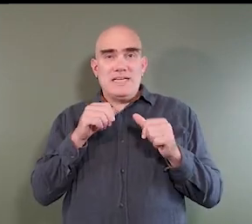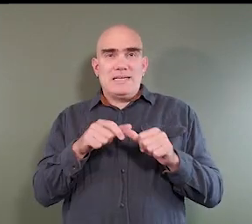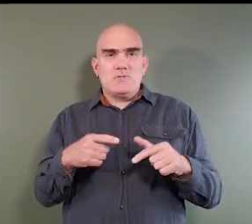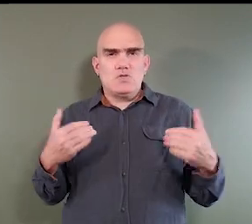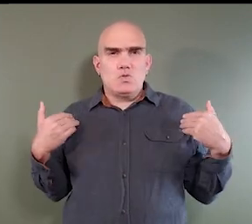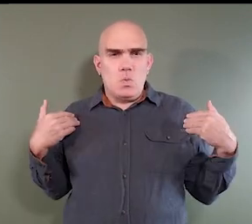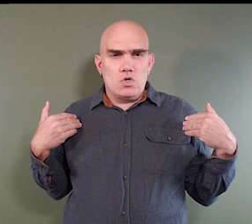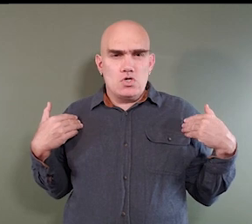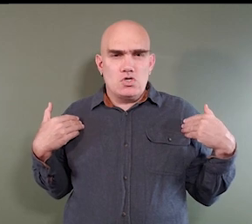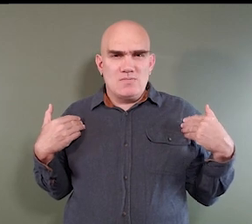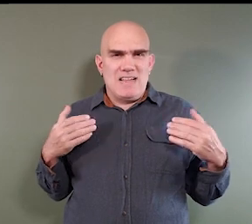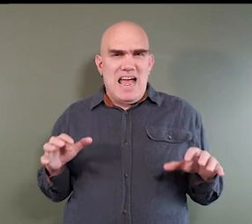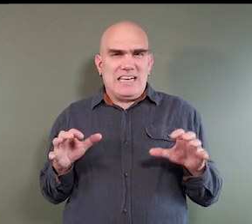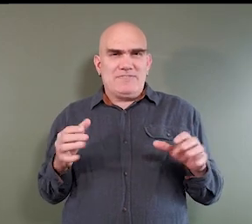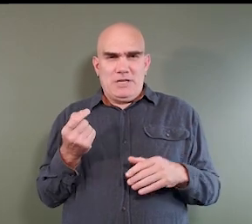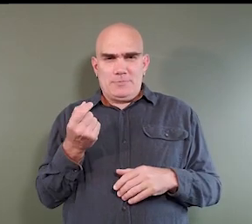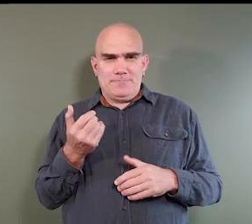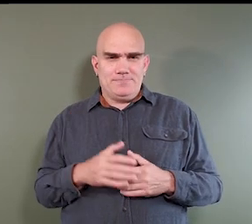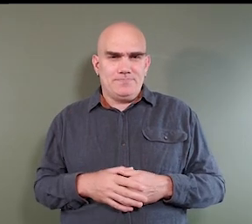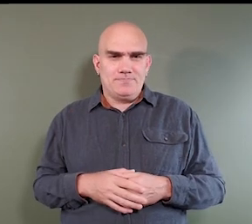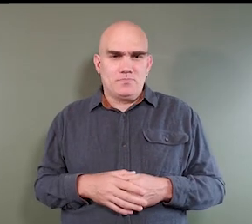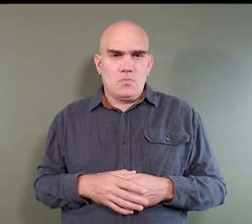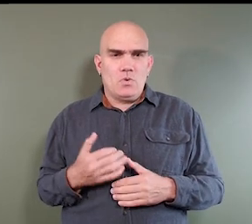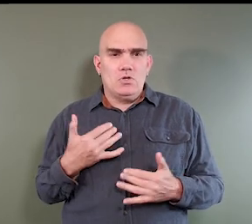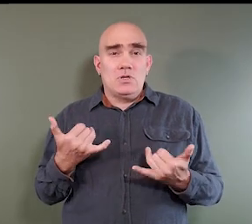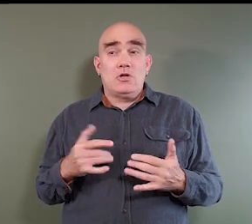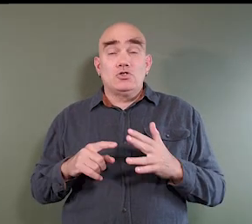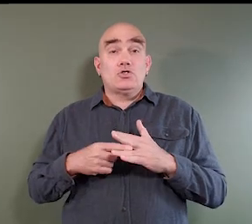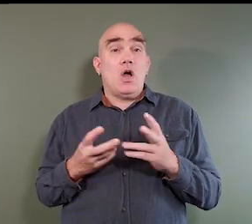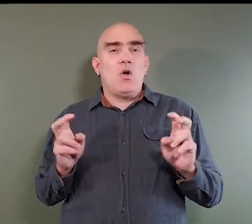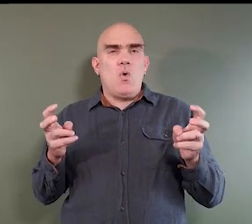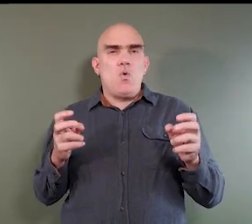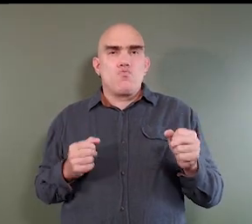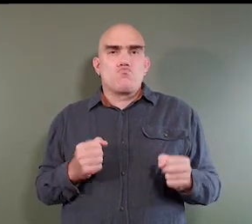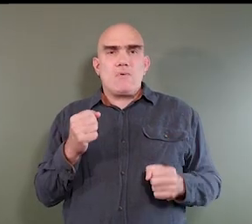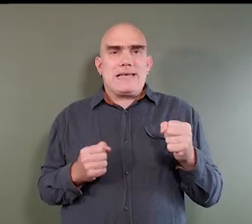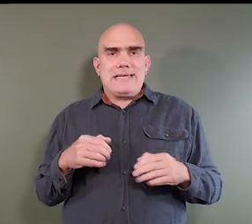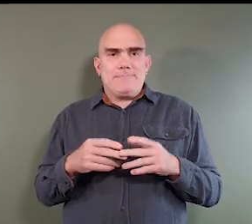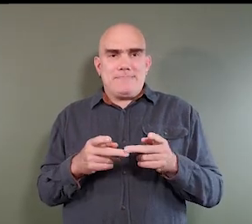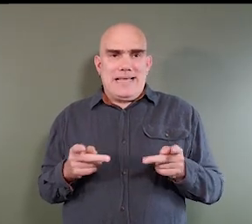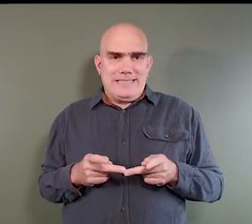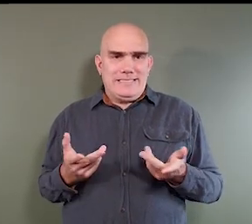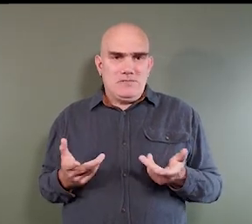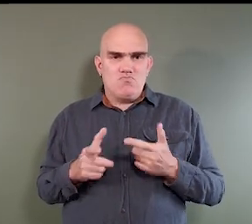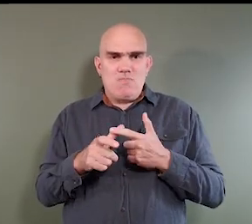keep those shoulders active a little bit. We're gonna start running in place. Hands are